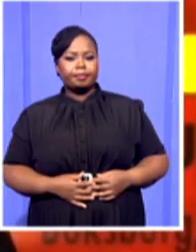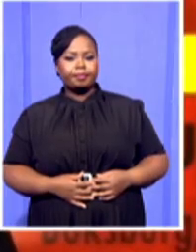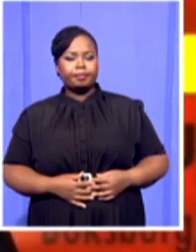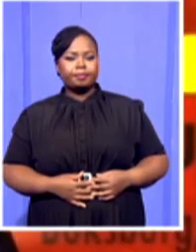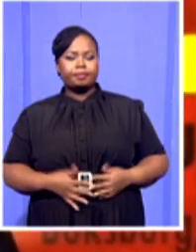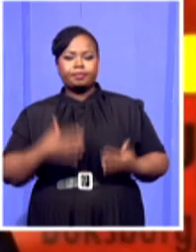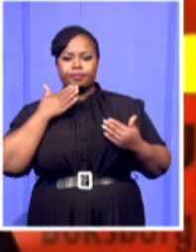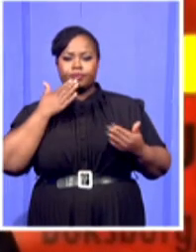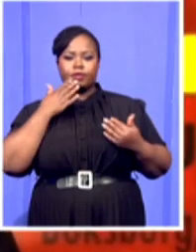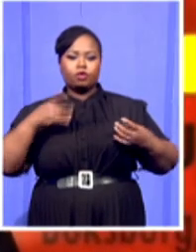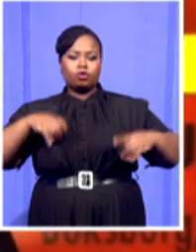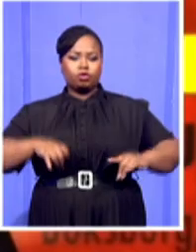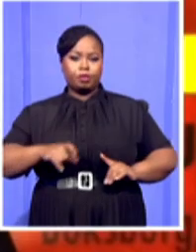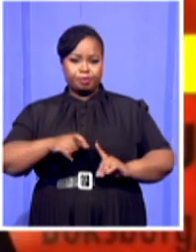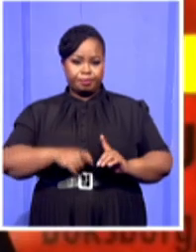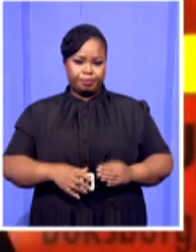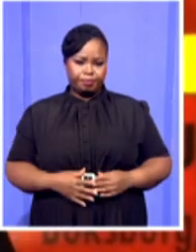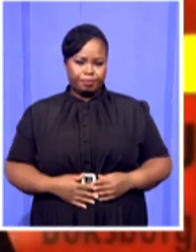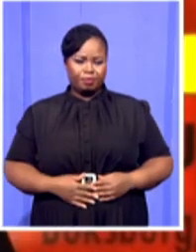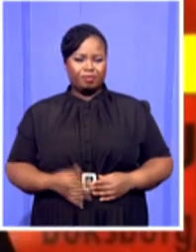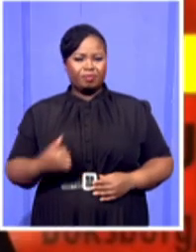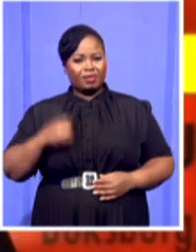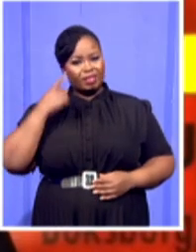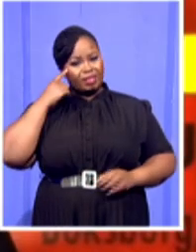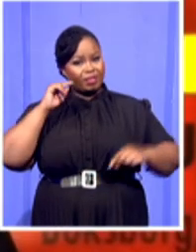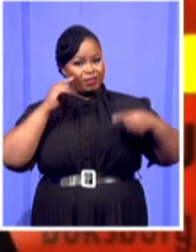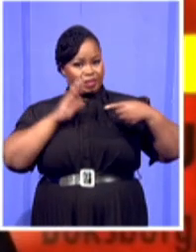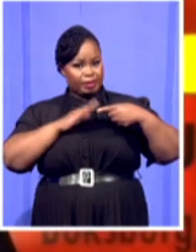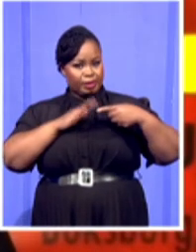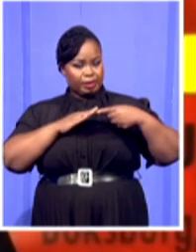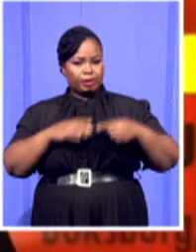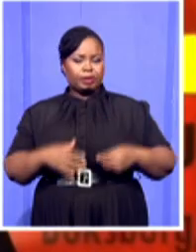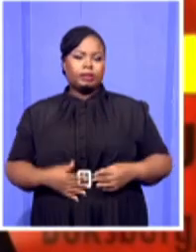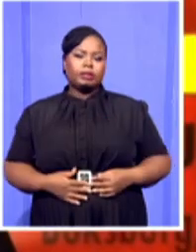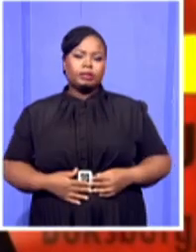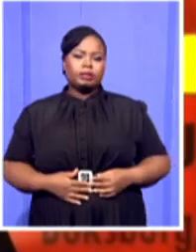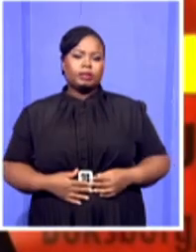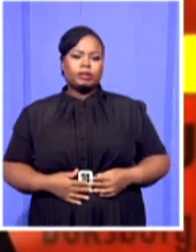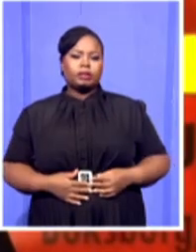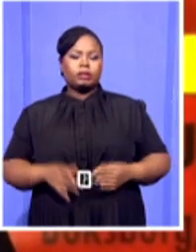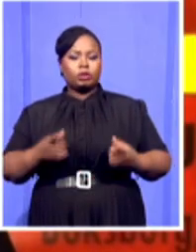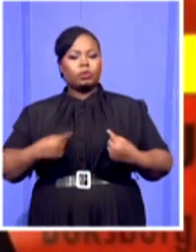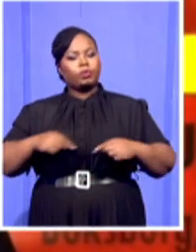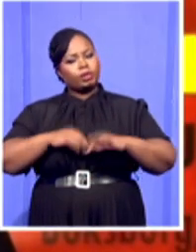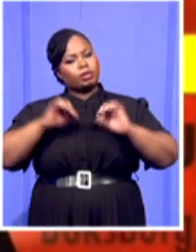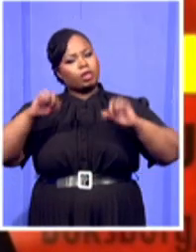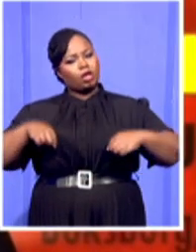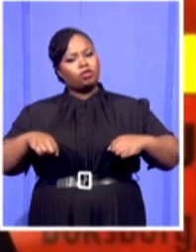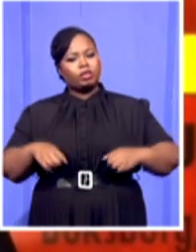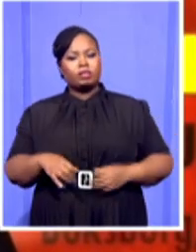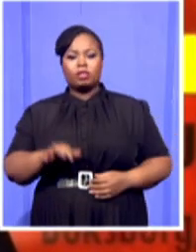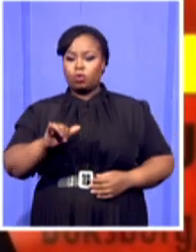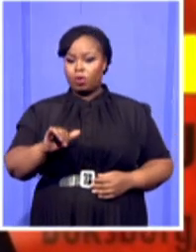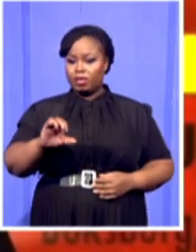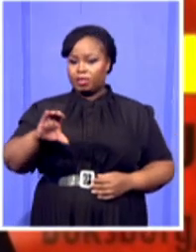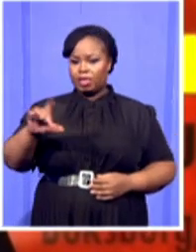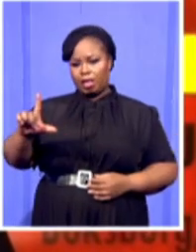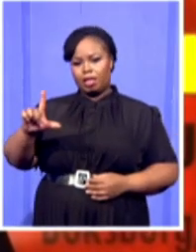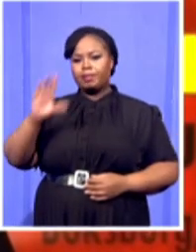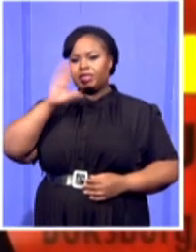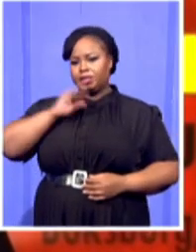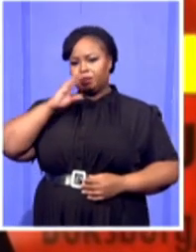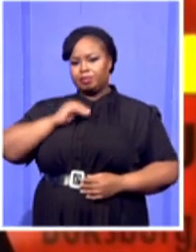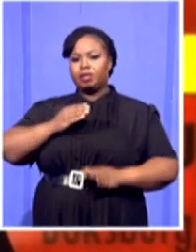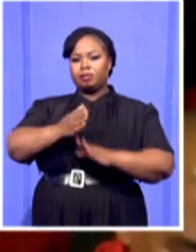Thank you very much, Chair. I think the first thing was to agree that the YCL has to speak before the